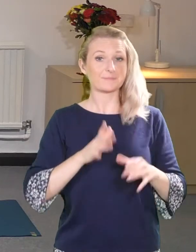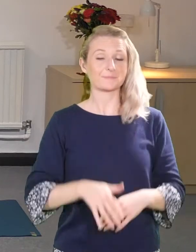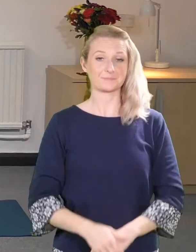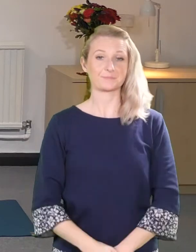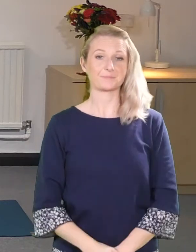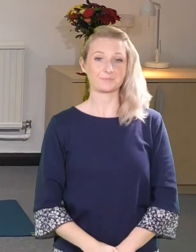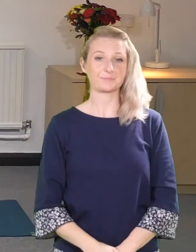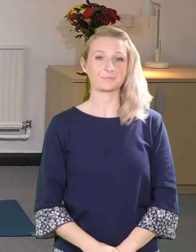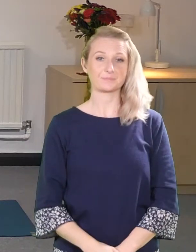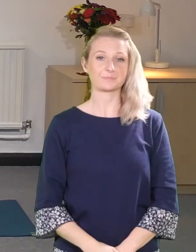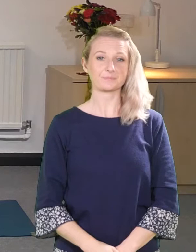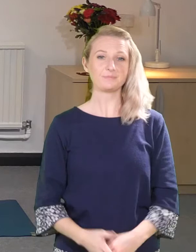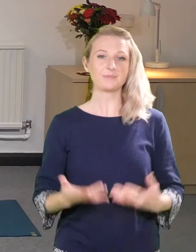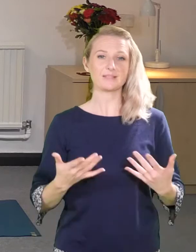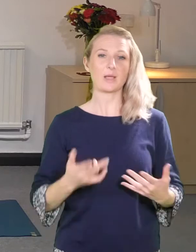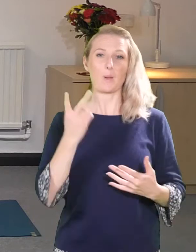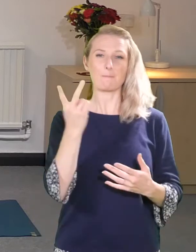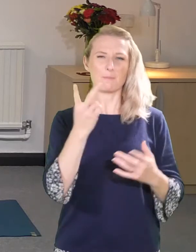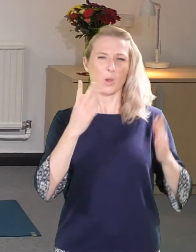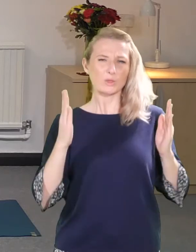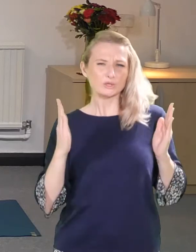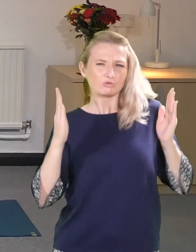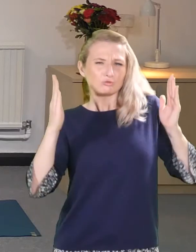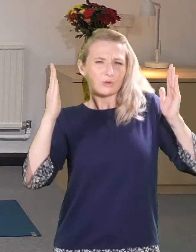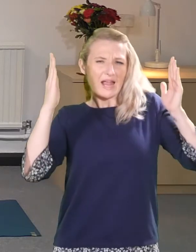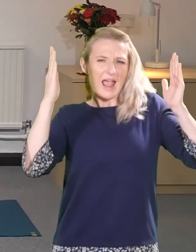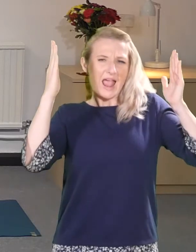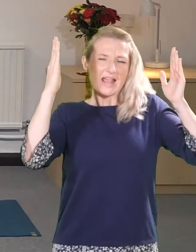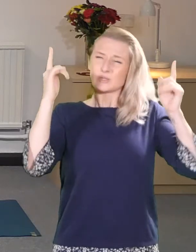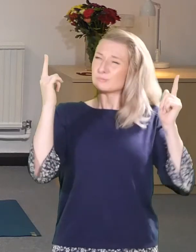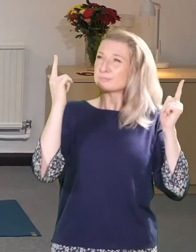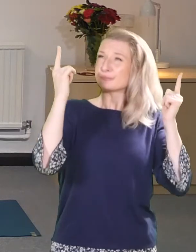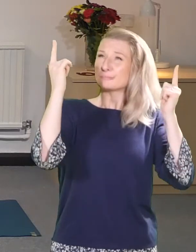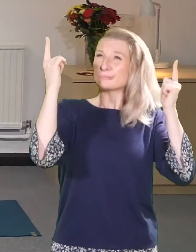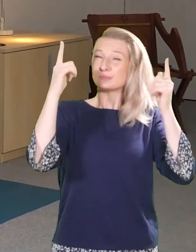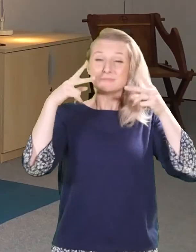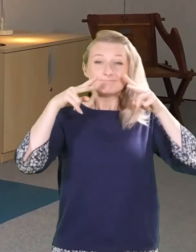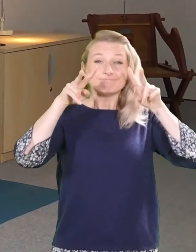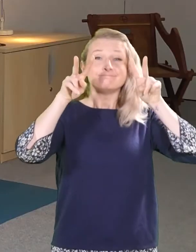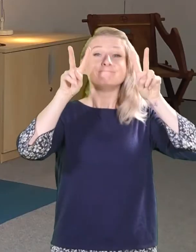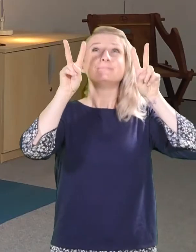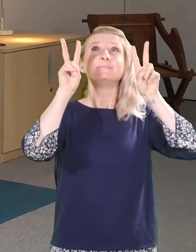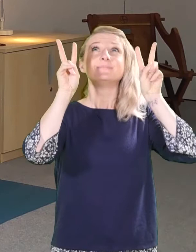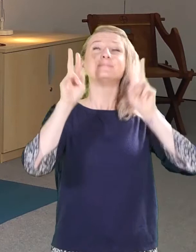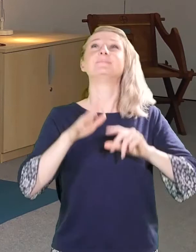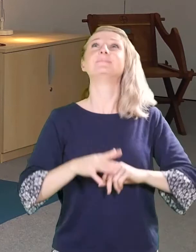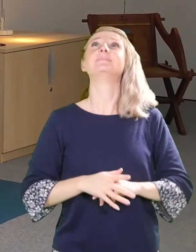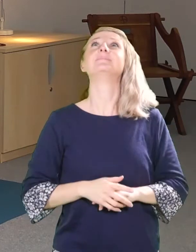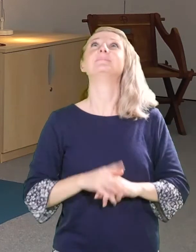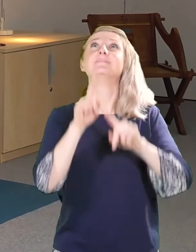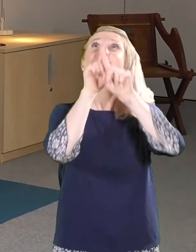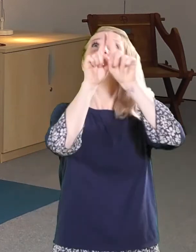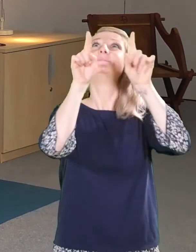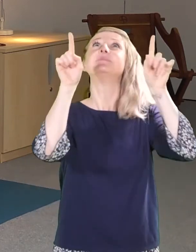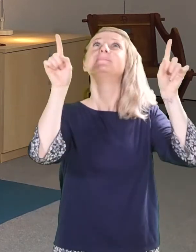Let's take both arms up, stretching all the way up. Let's lift our gaze as well, looking up towards the ceiling.